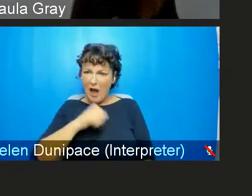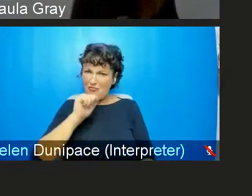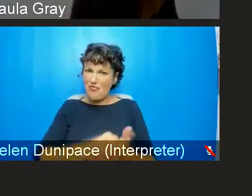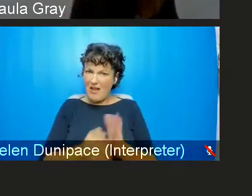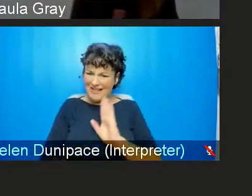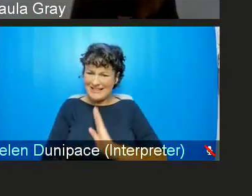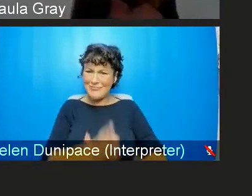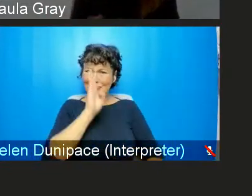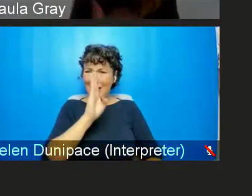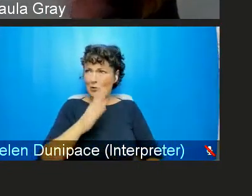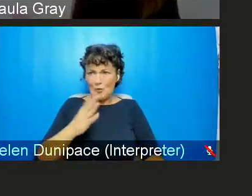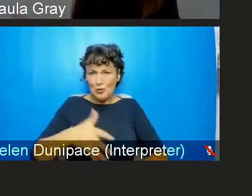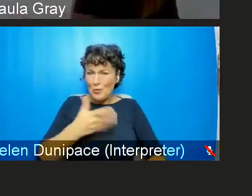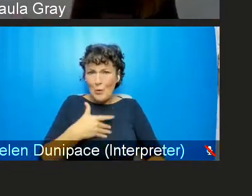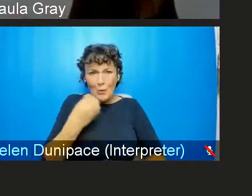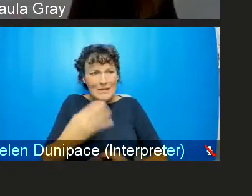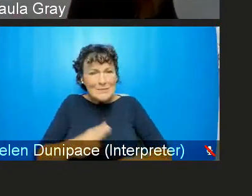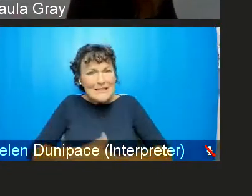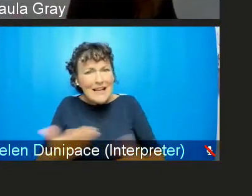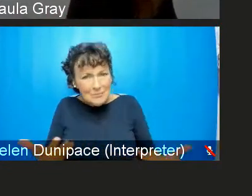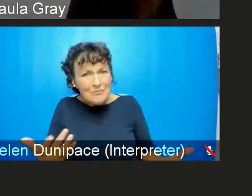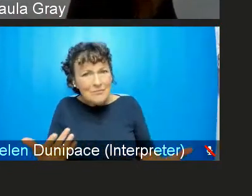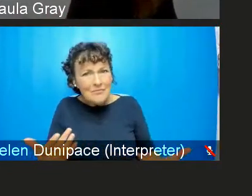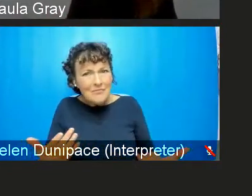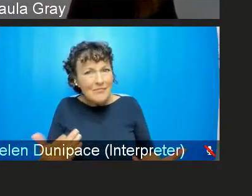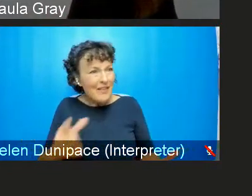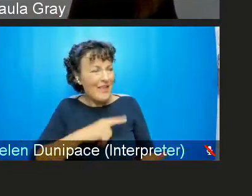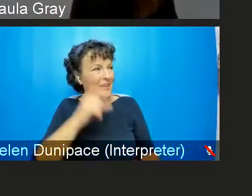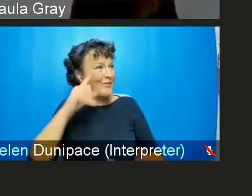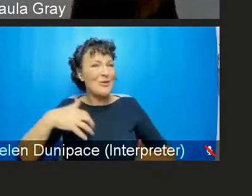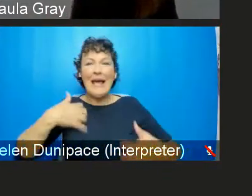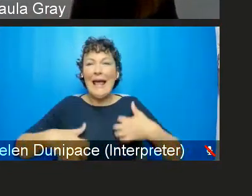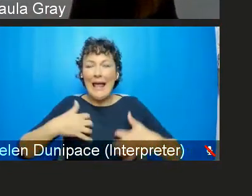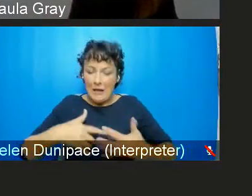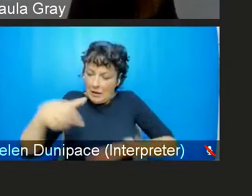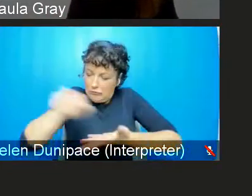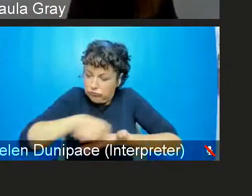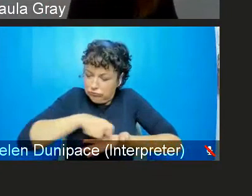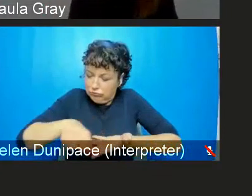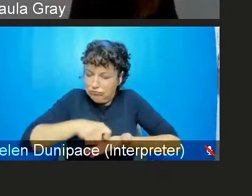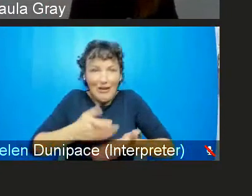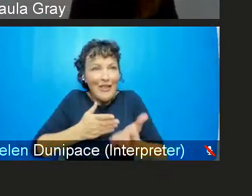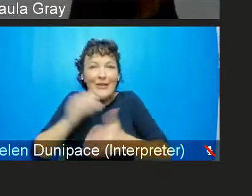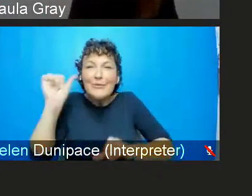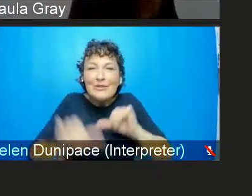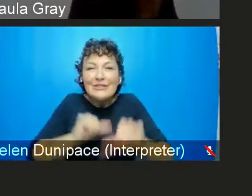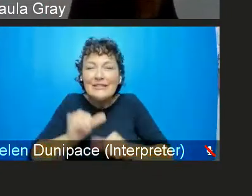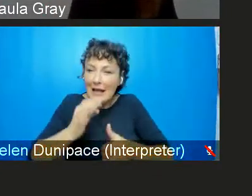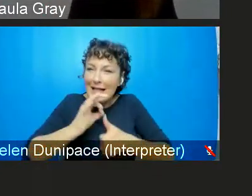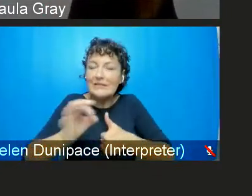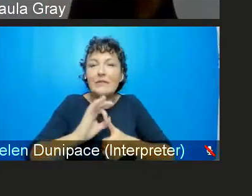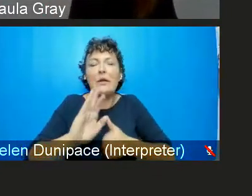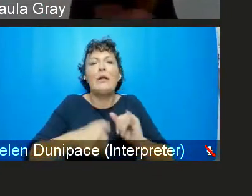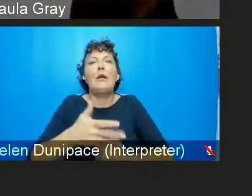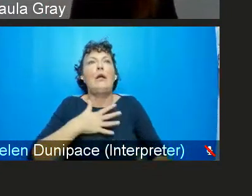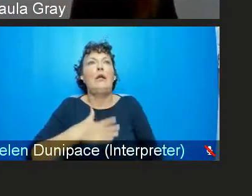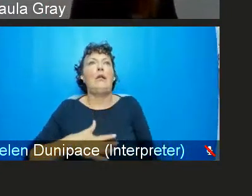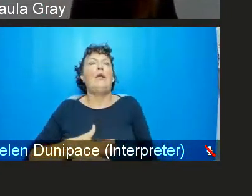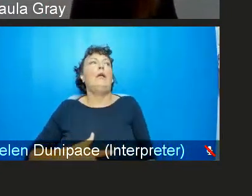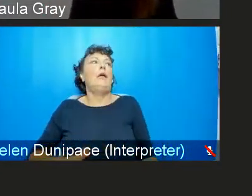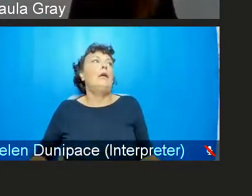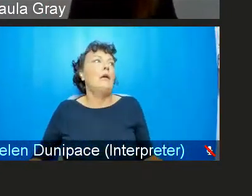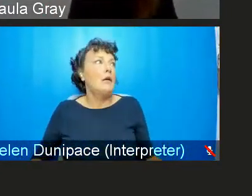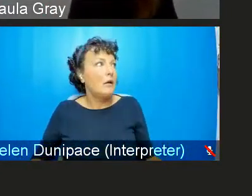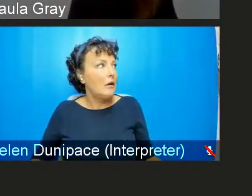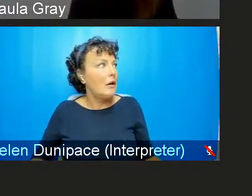openness as opposed to potentially going to the effort of going through a process, then to find out, you know, there was a real